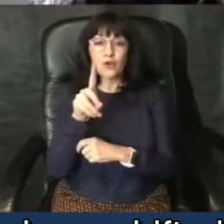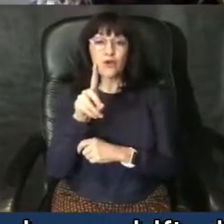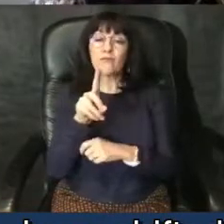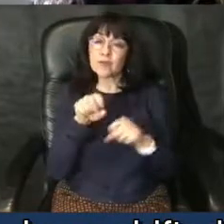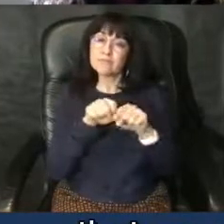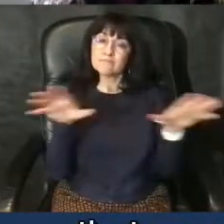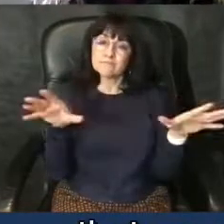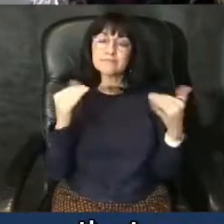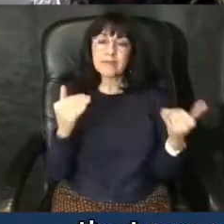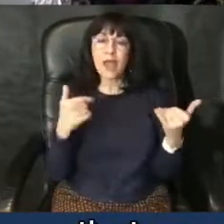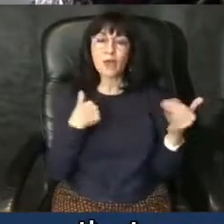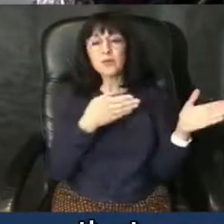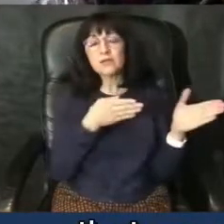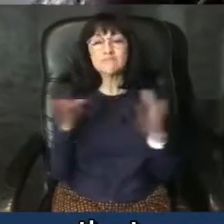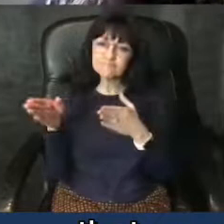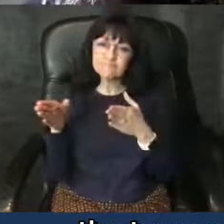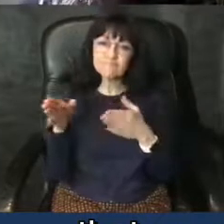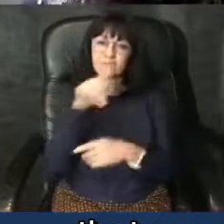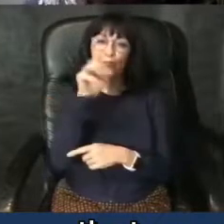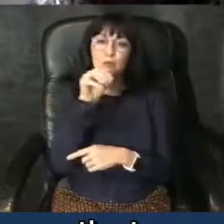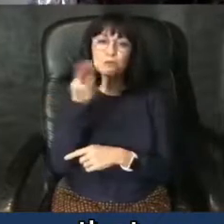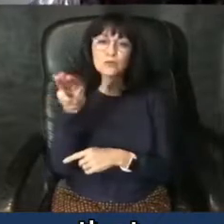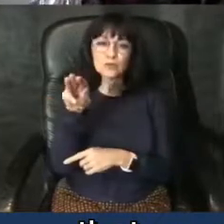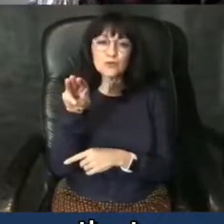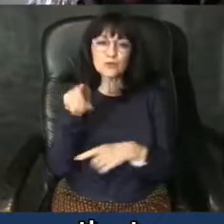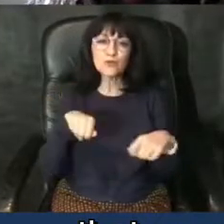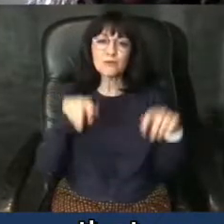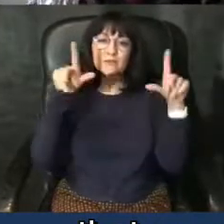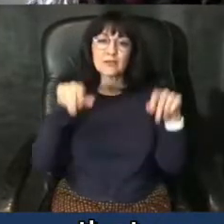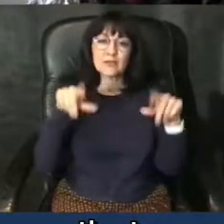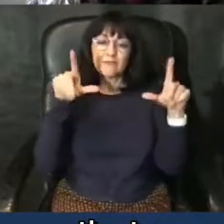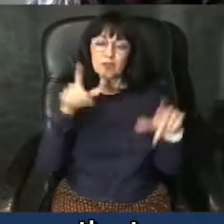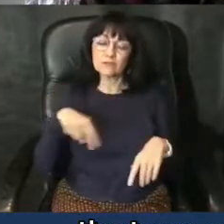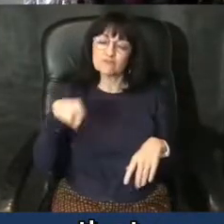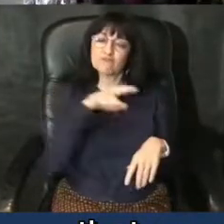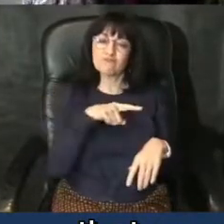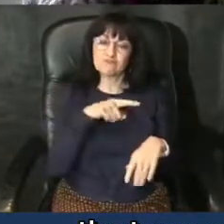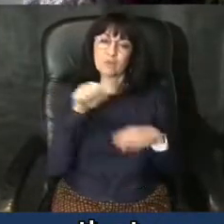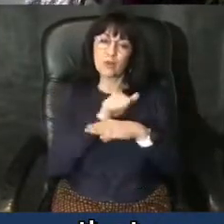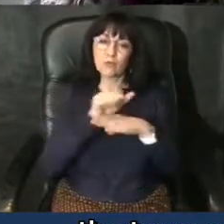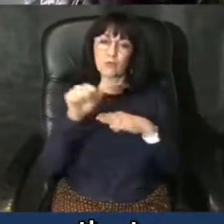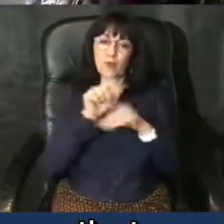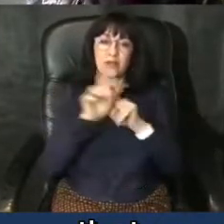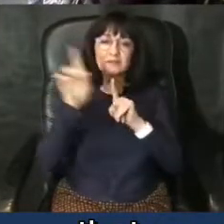videos to ensure that we all can follow social distancing practices.